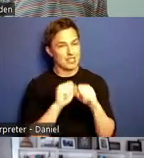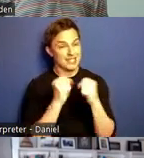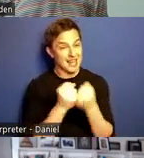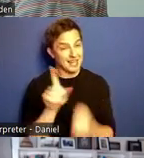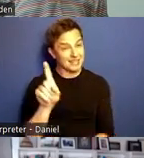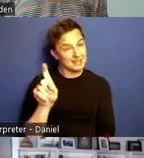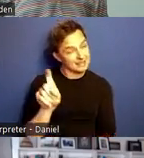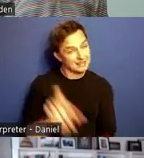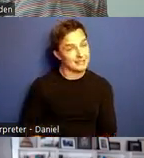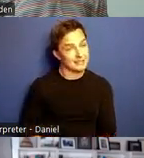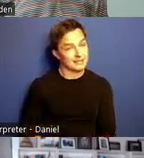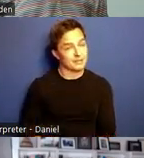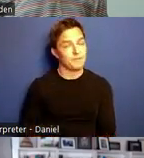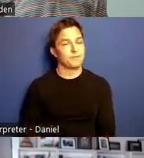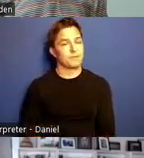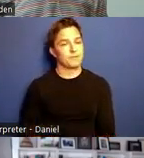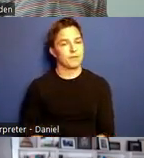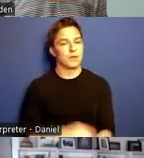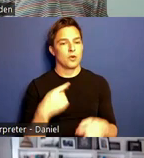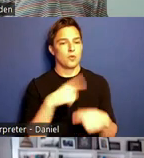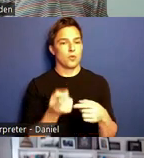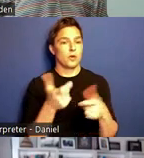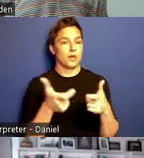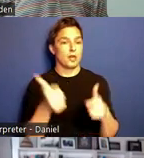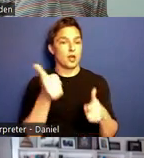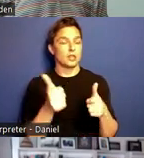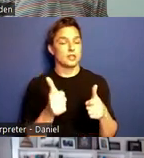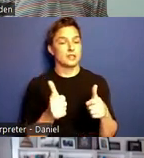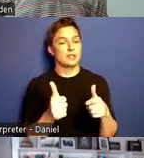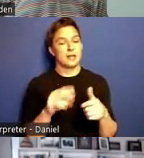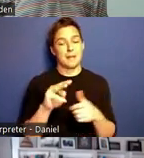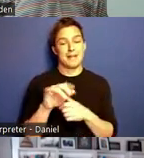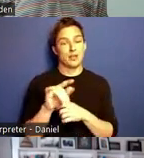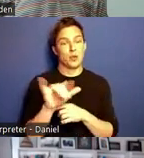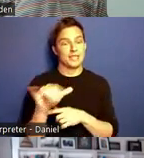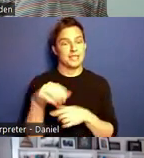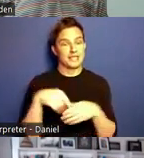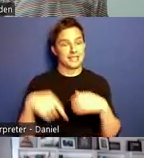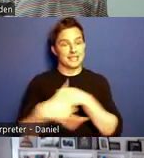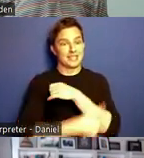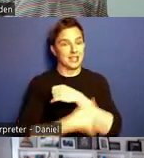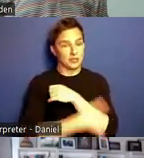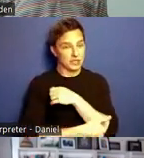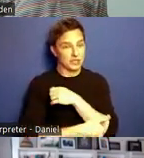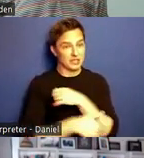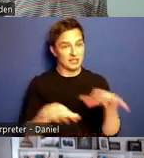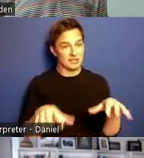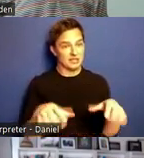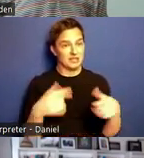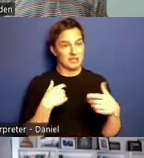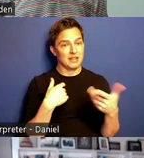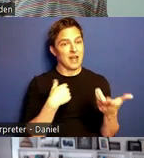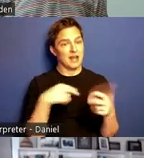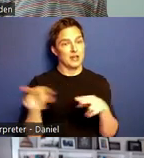society. We're one of the largest minorities in this country. I looked at the